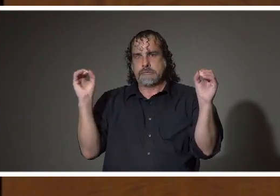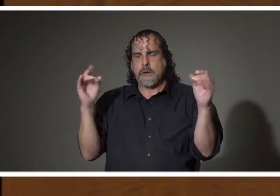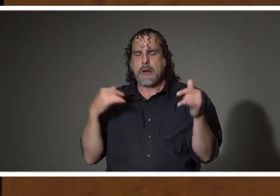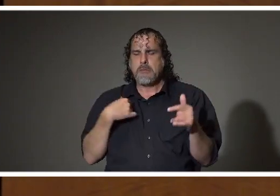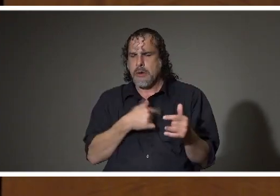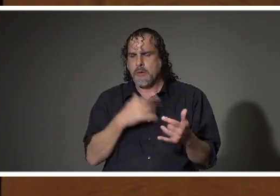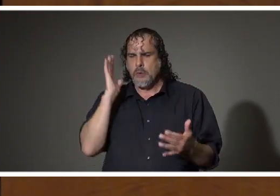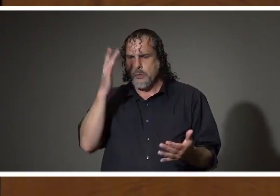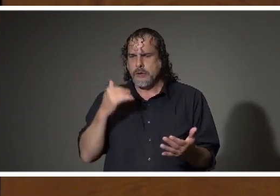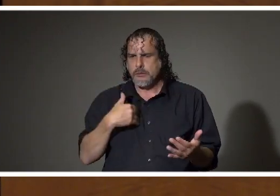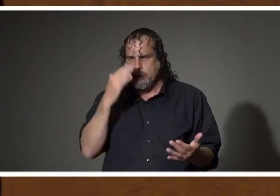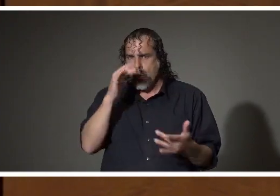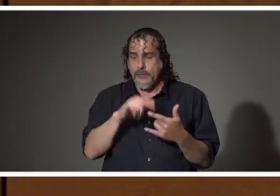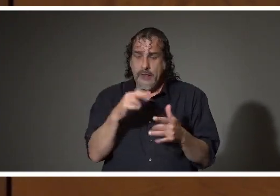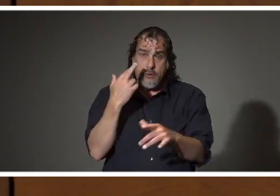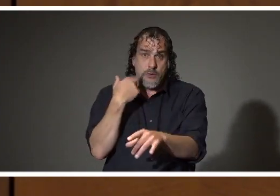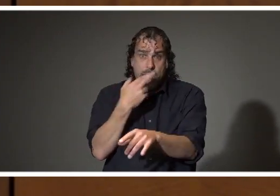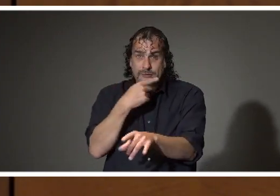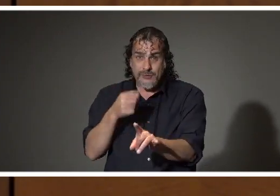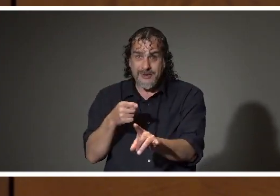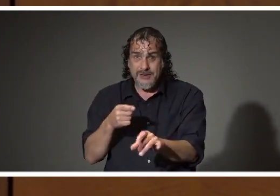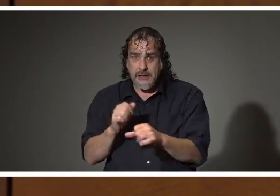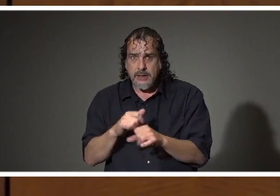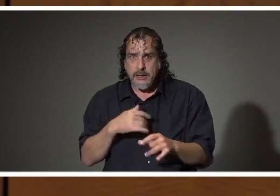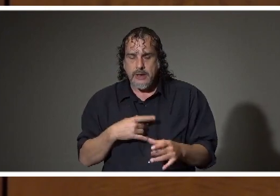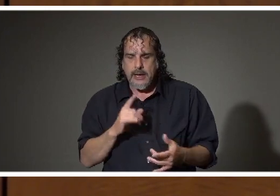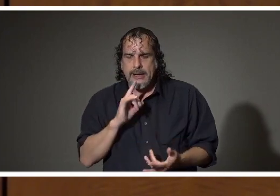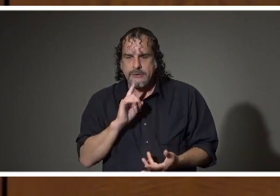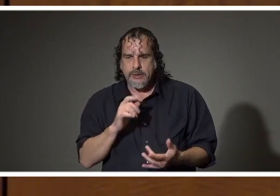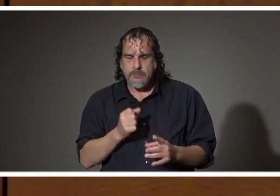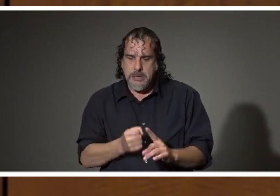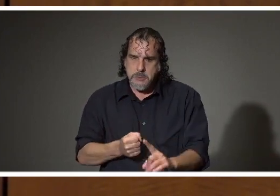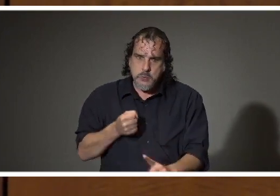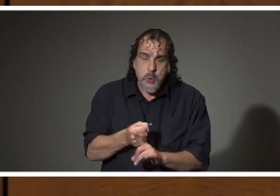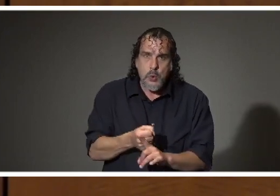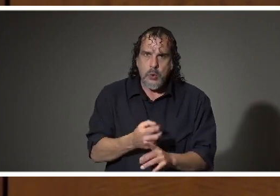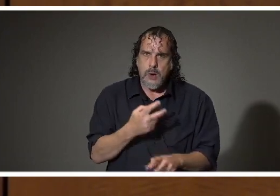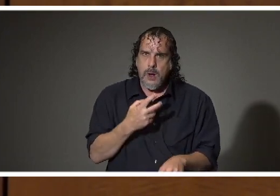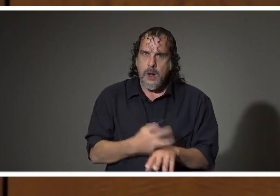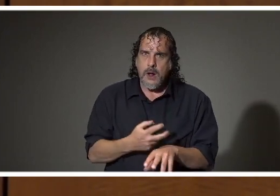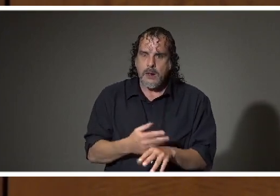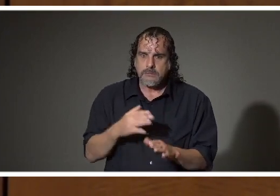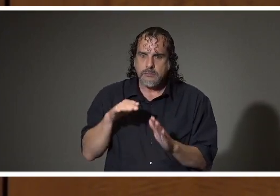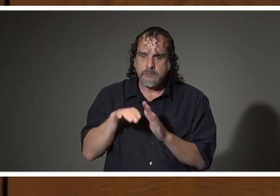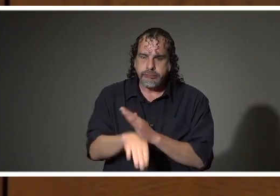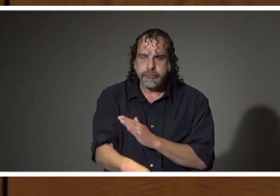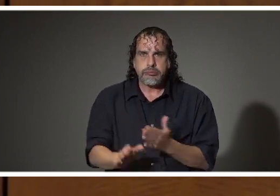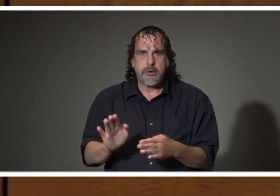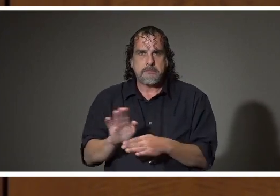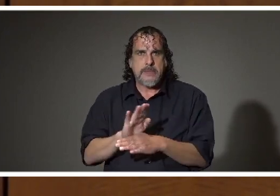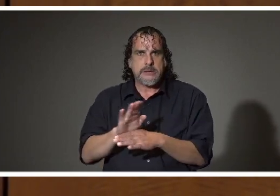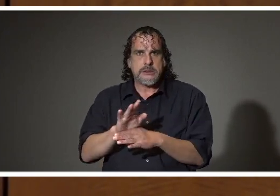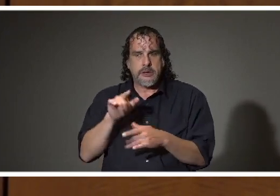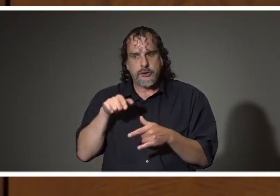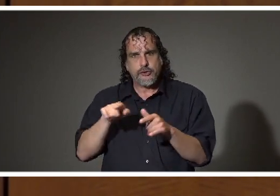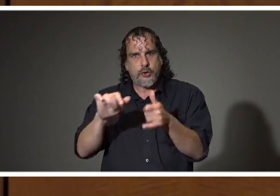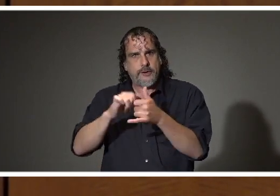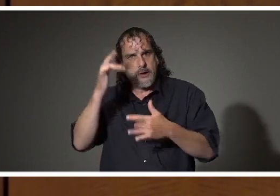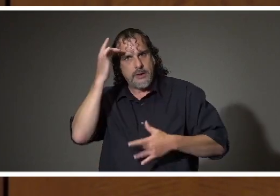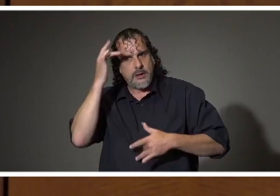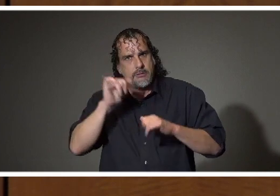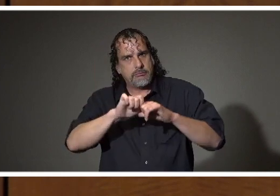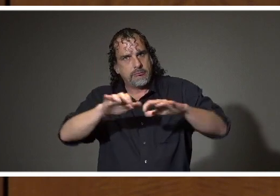know that is an industry that has been particularly hard hit in this particular pandemic. They've been hard